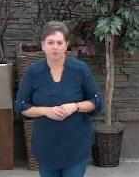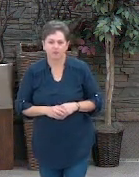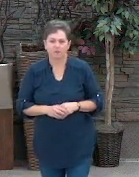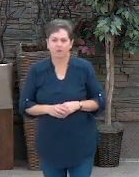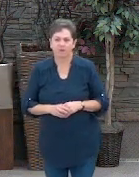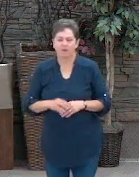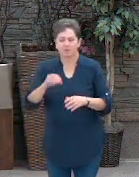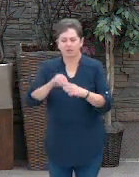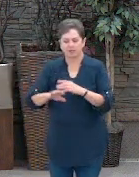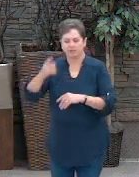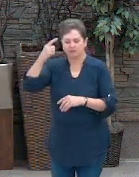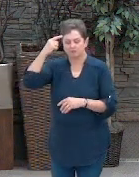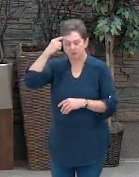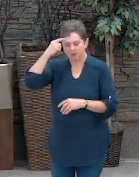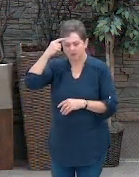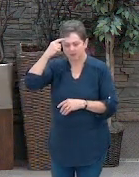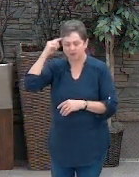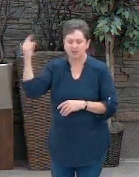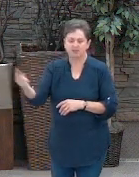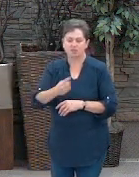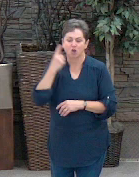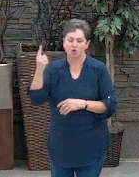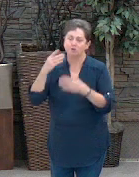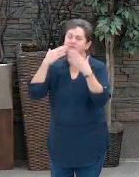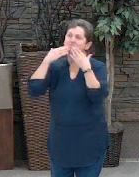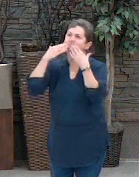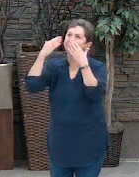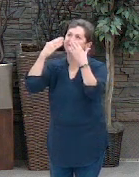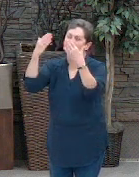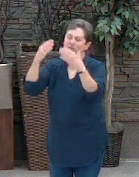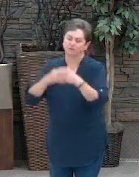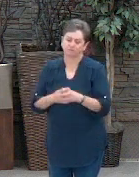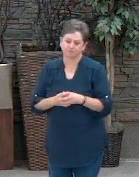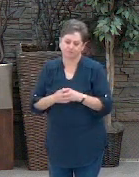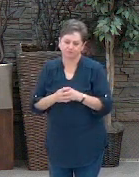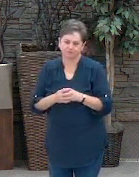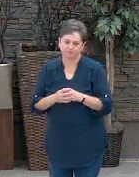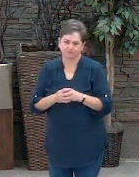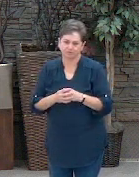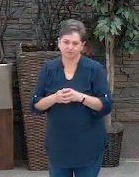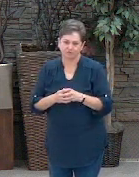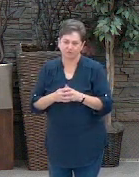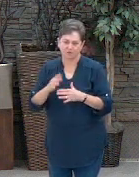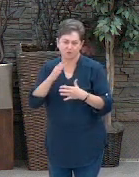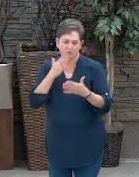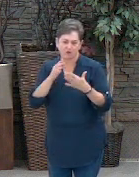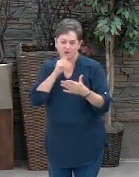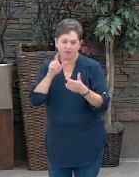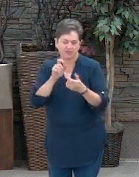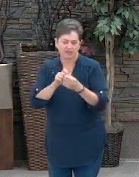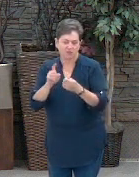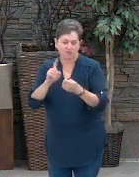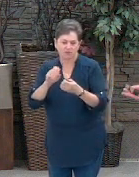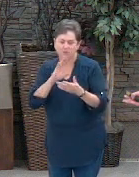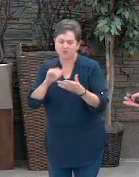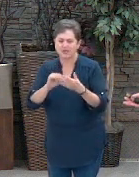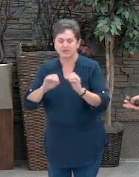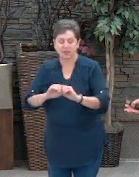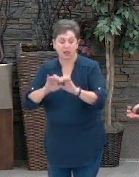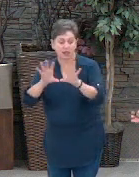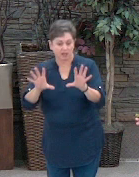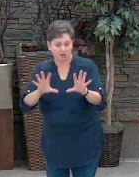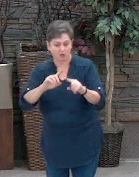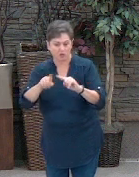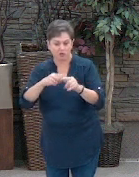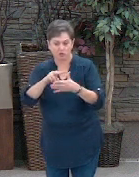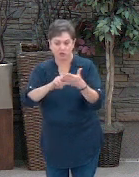But in his mind, he's always giving thanks. Well, they're not exactly where they need to be yet. And that's very clear when you get